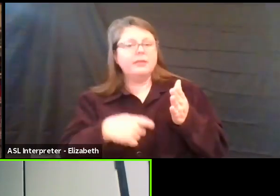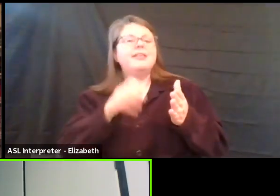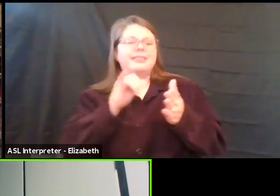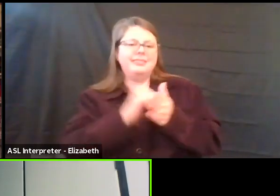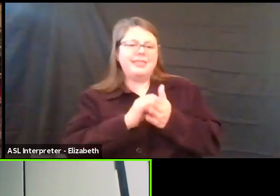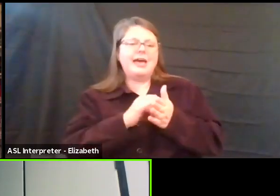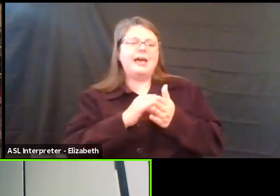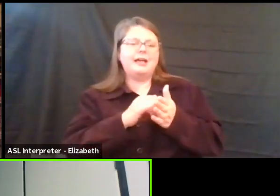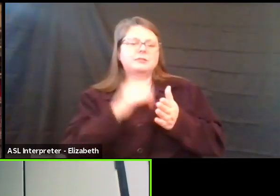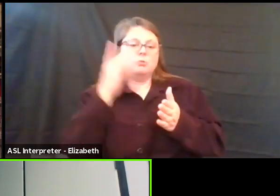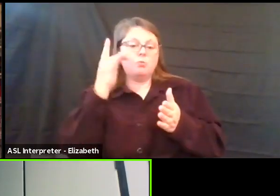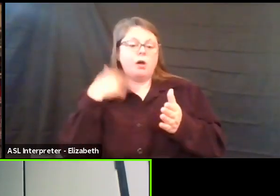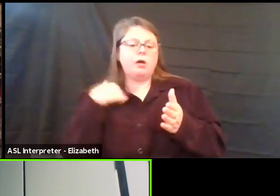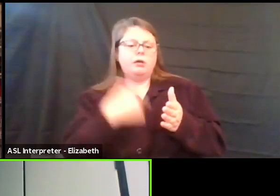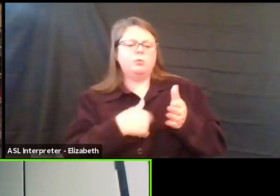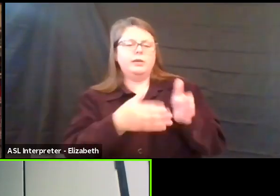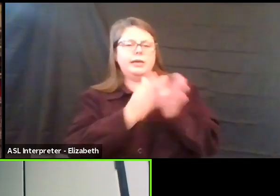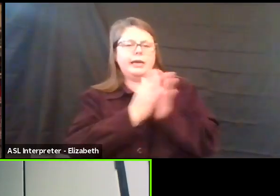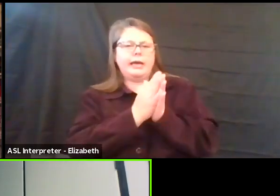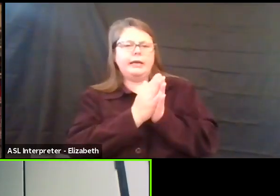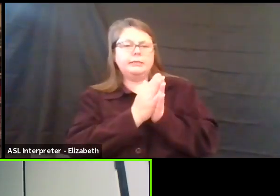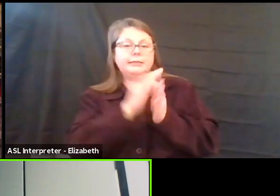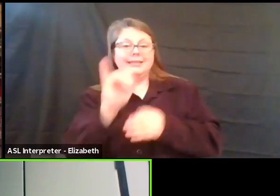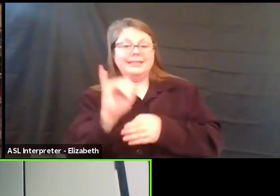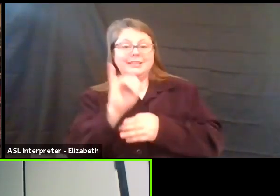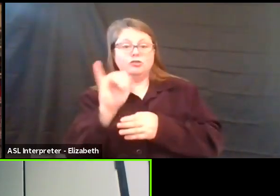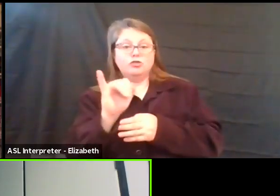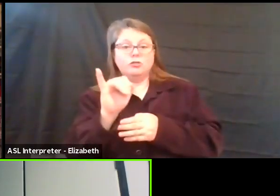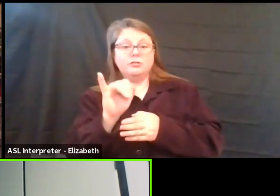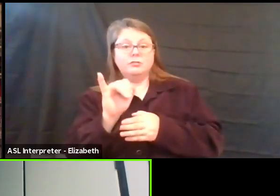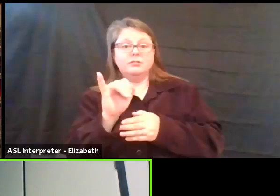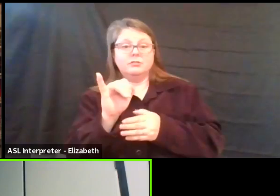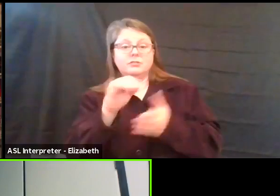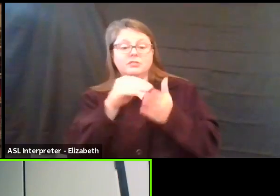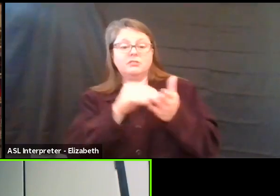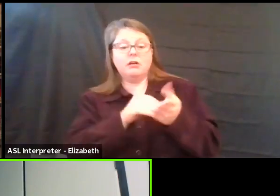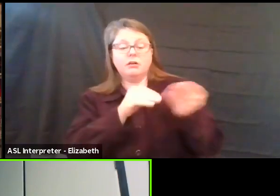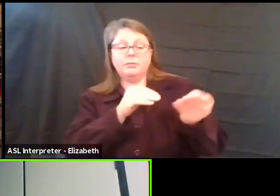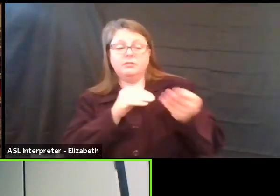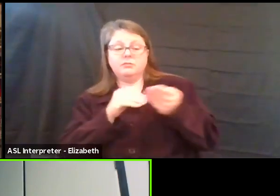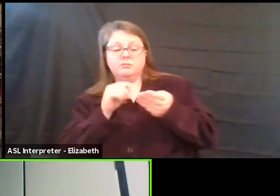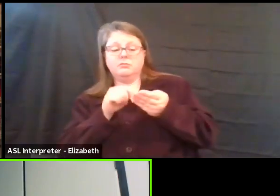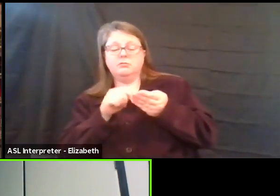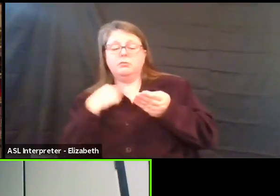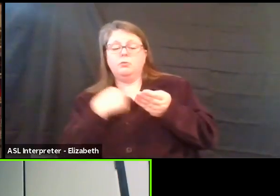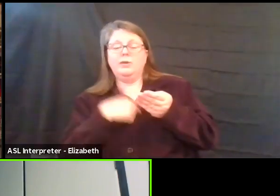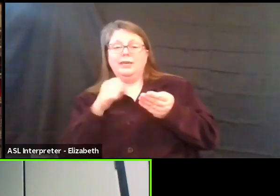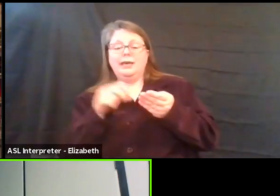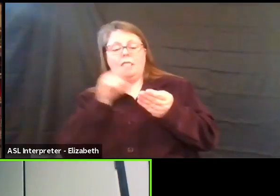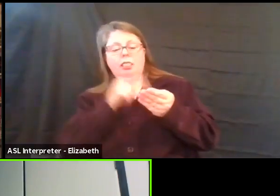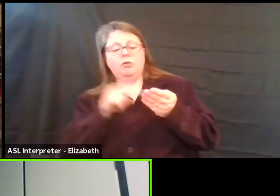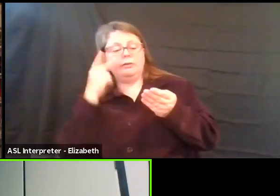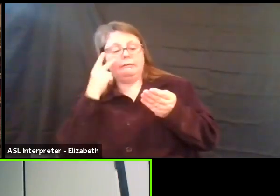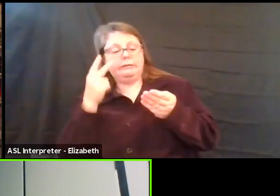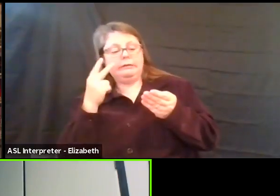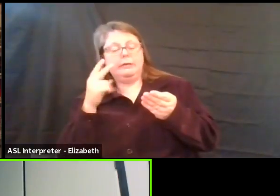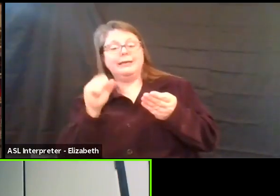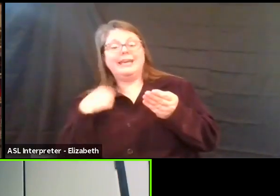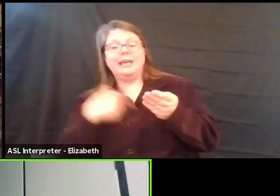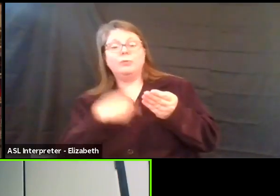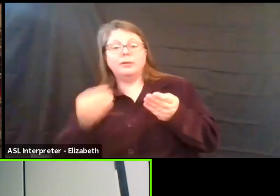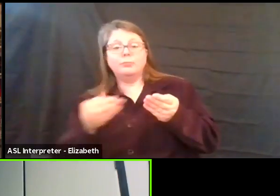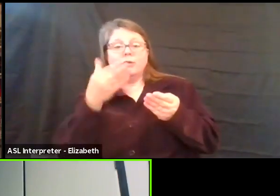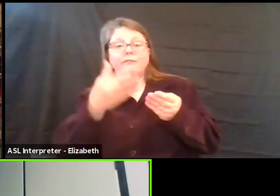your insurance documents, because that way we can look at that and determine whether or not there is still assistance that we might be able to